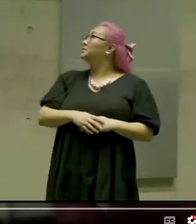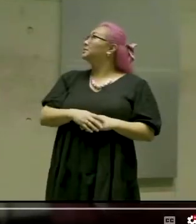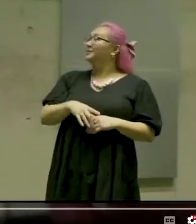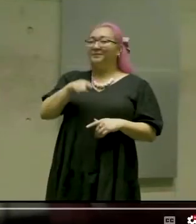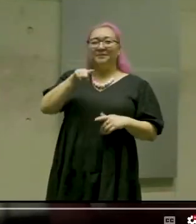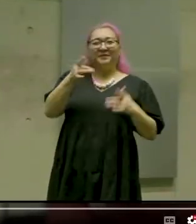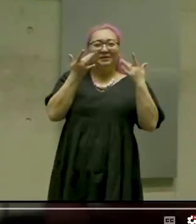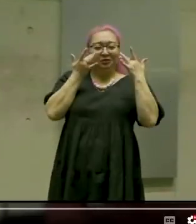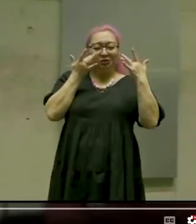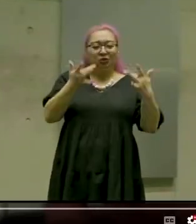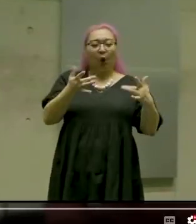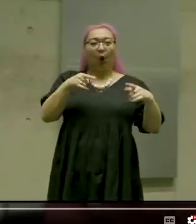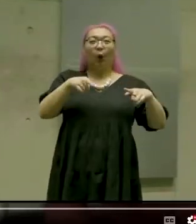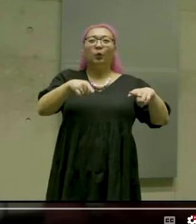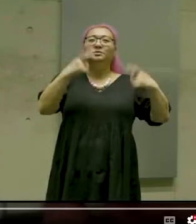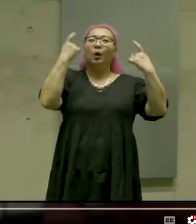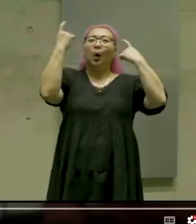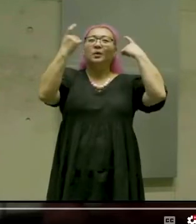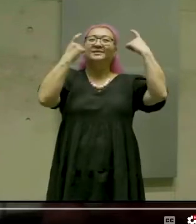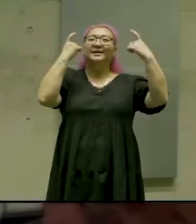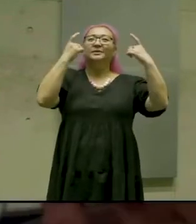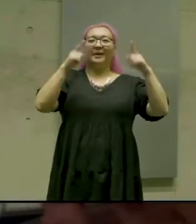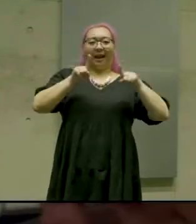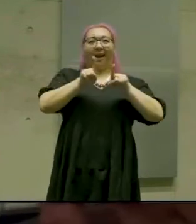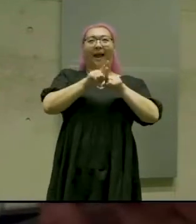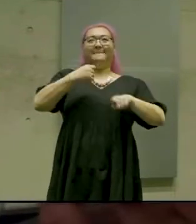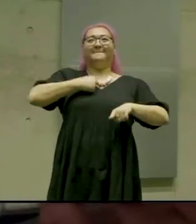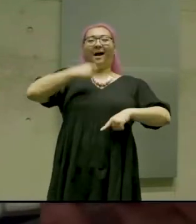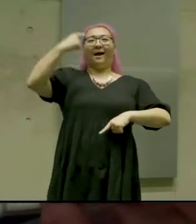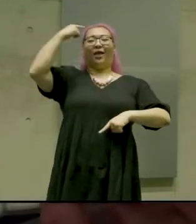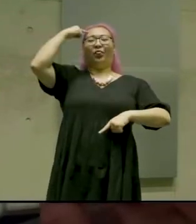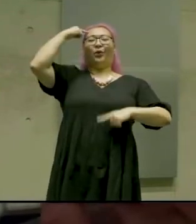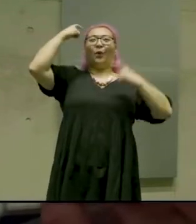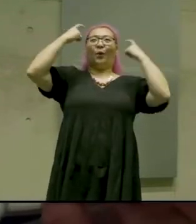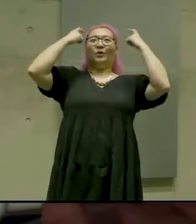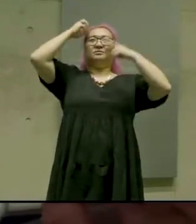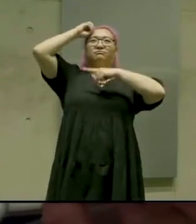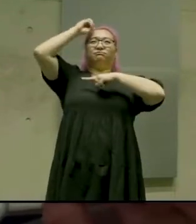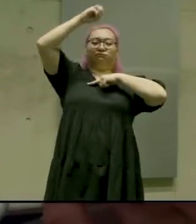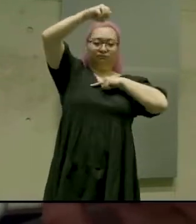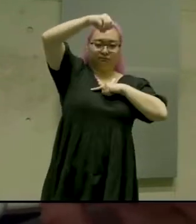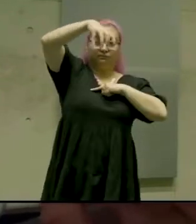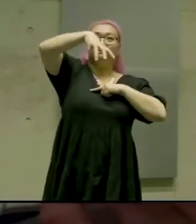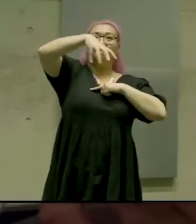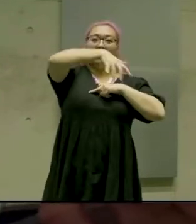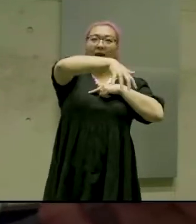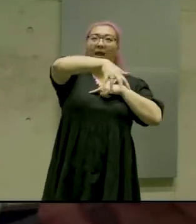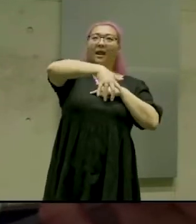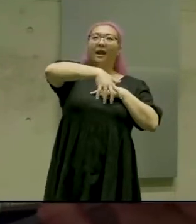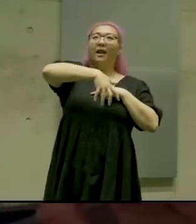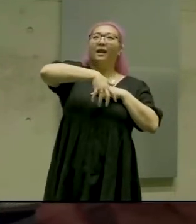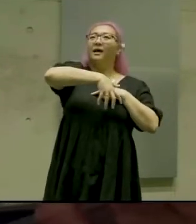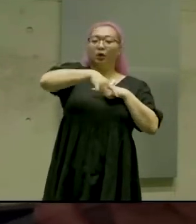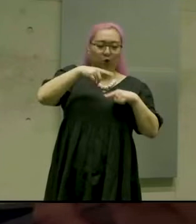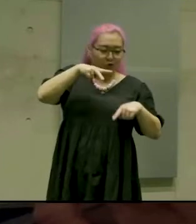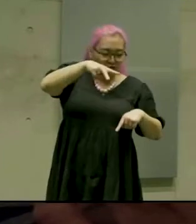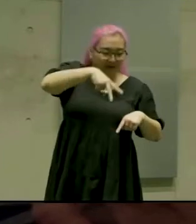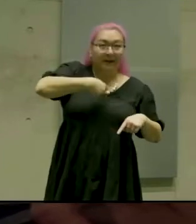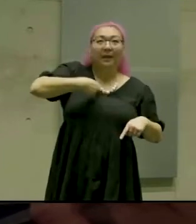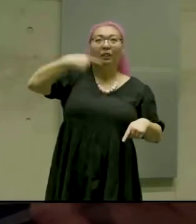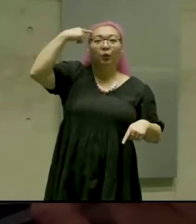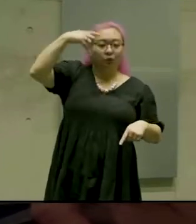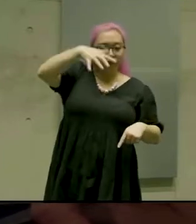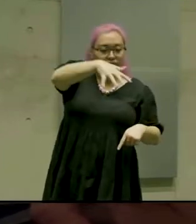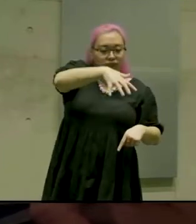represent conceptually the projection of my thoughts and emotion, and have buttons where you actually read the stories, and the story